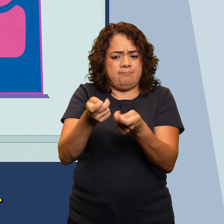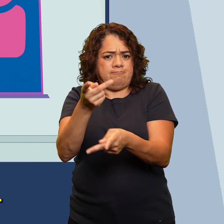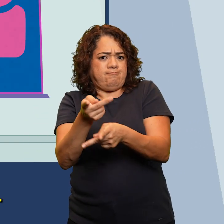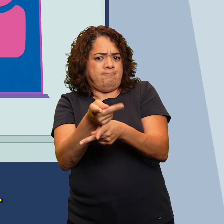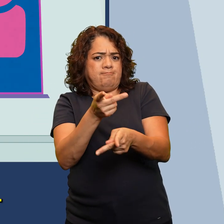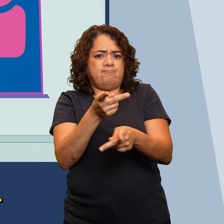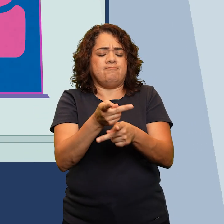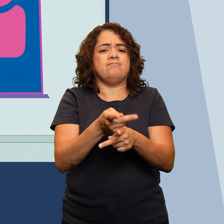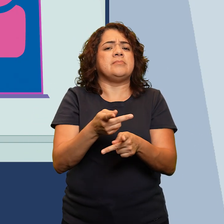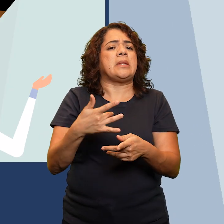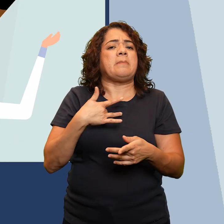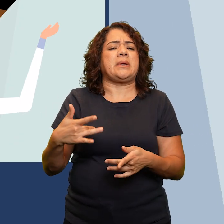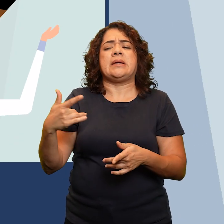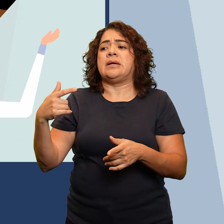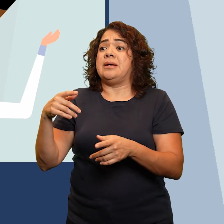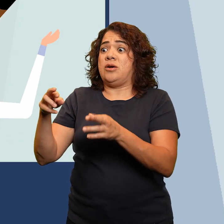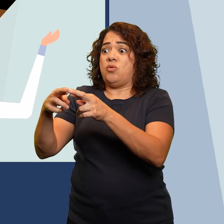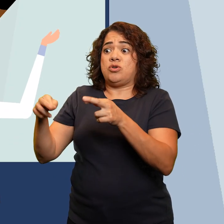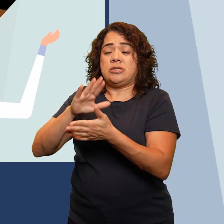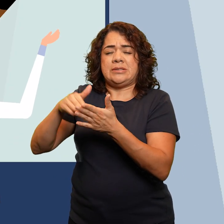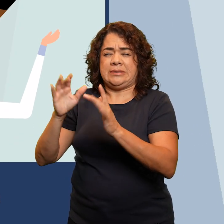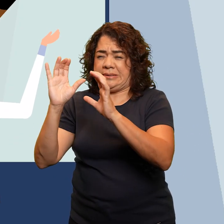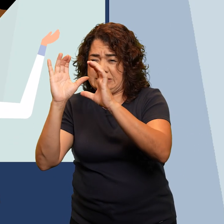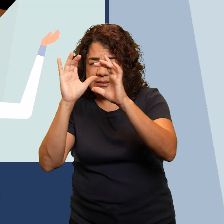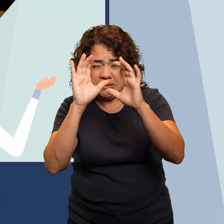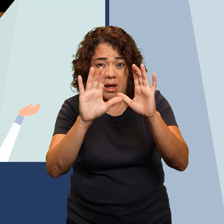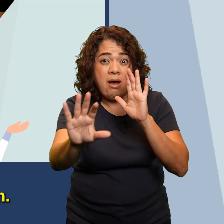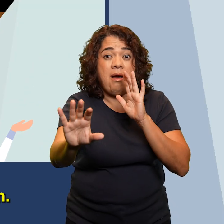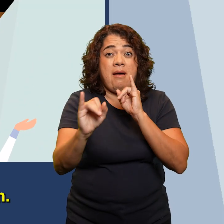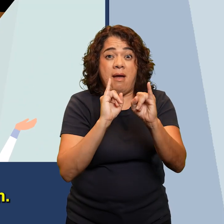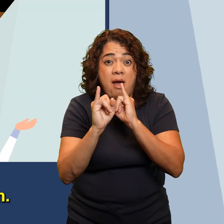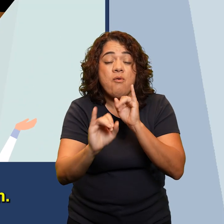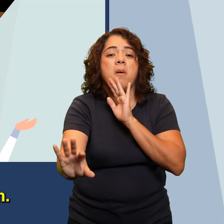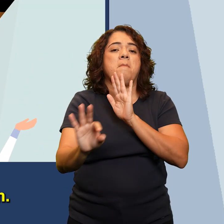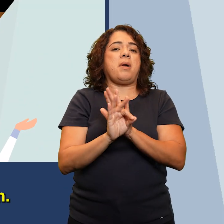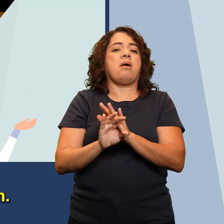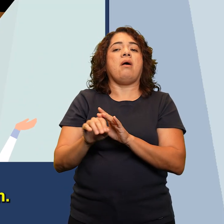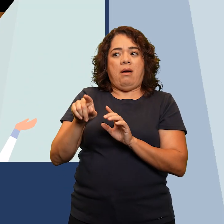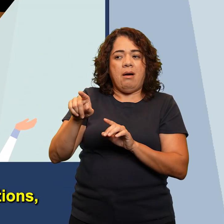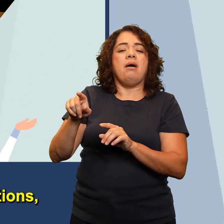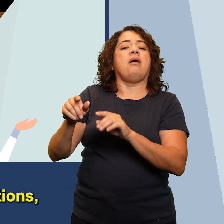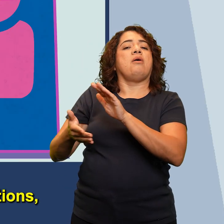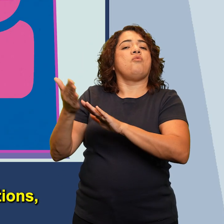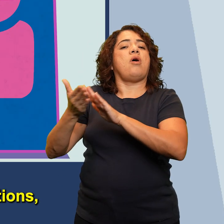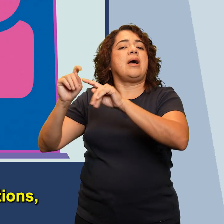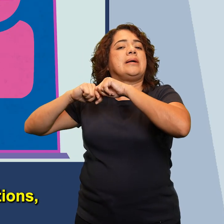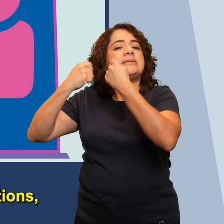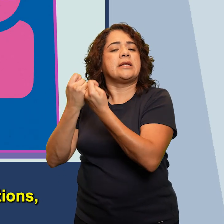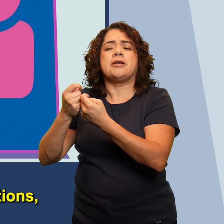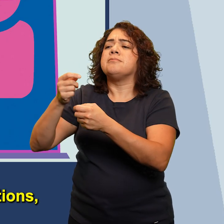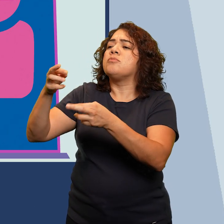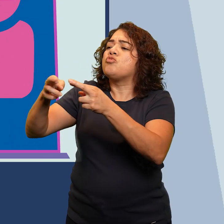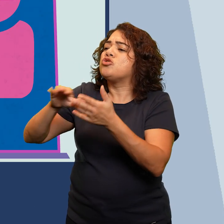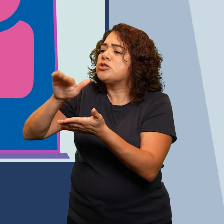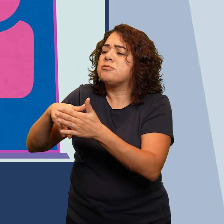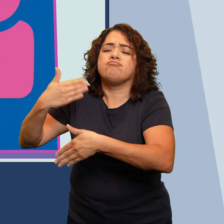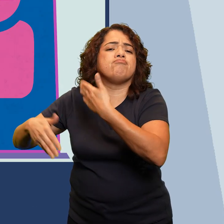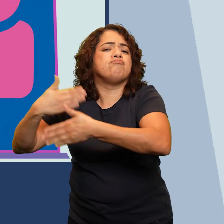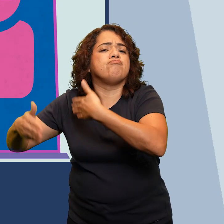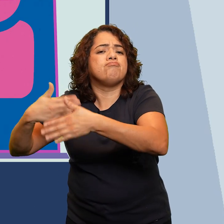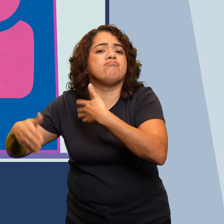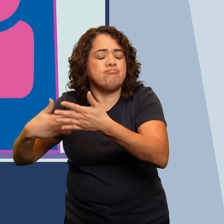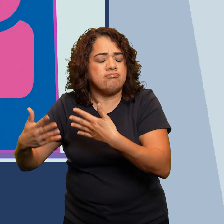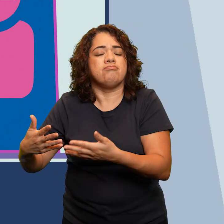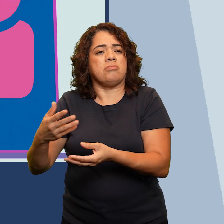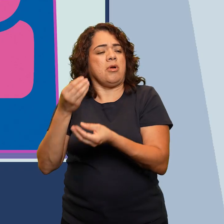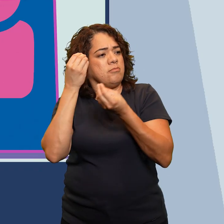and administration space. They are often selected after an extensive search to find just the right person. They run the day-to-day operations, and it's their job